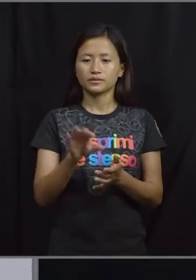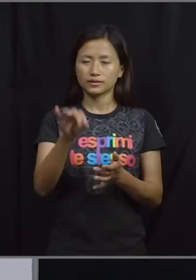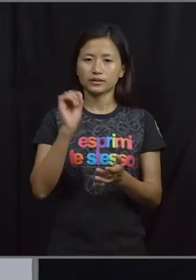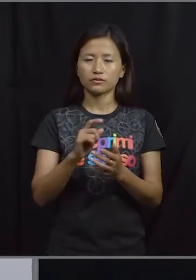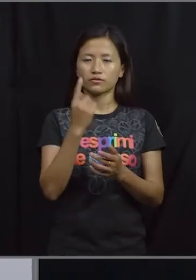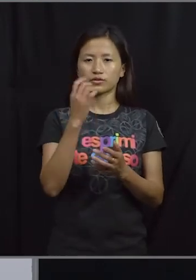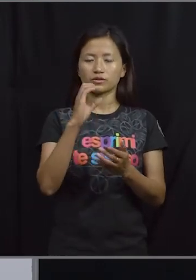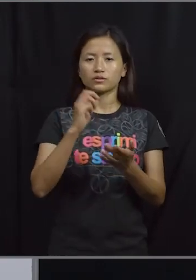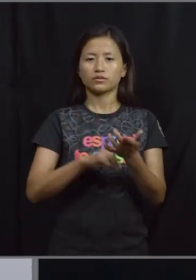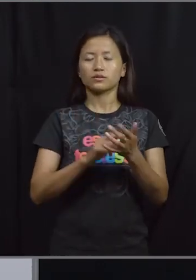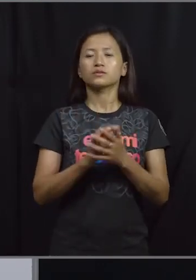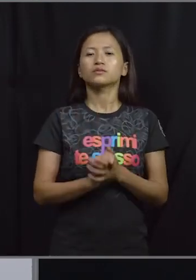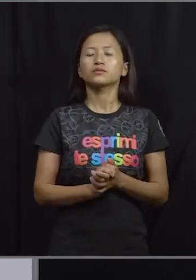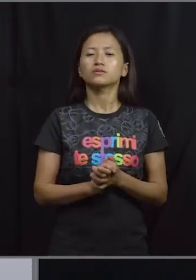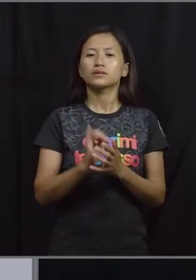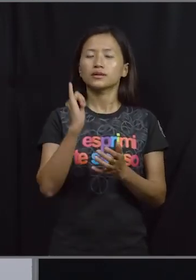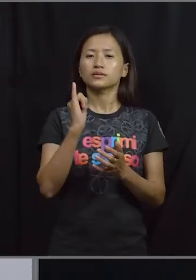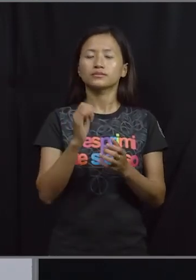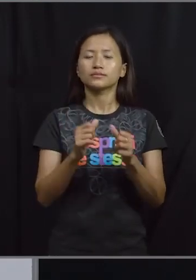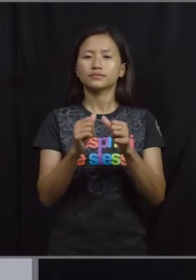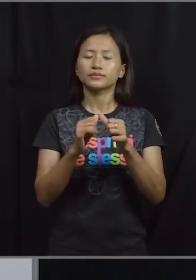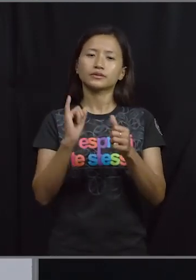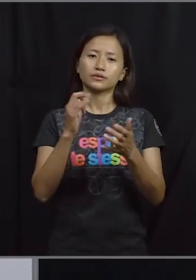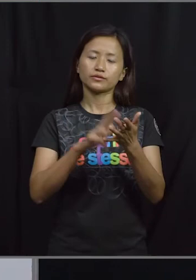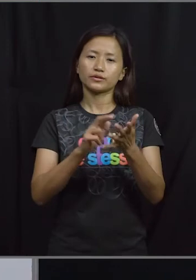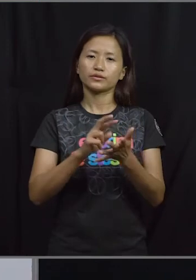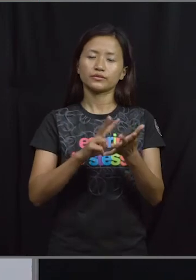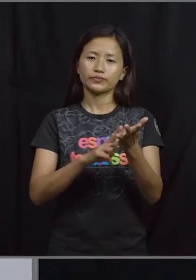first condition, A is invertible,